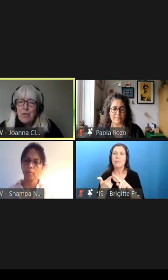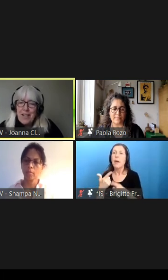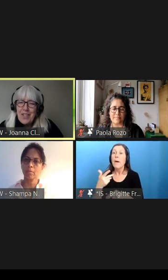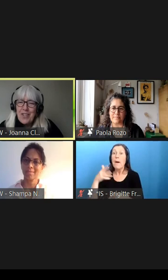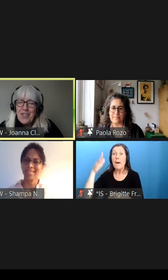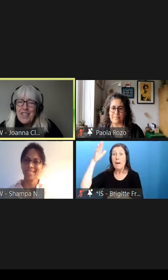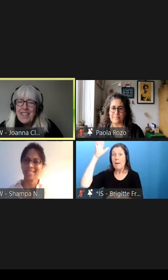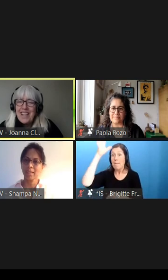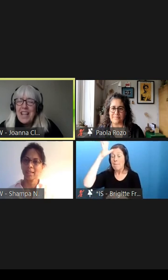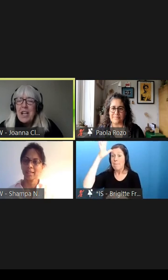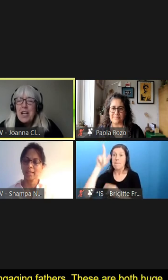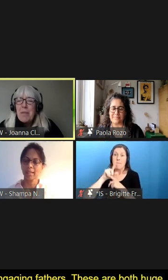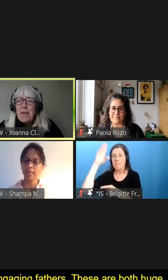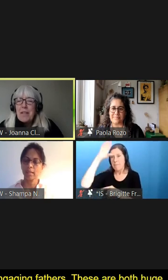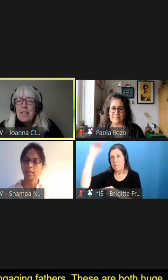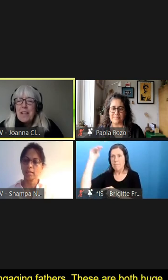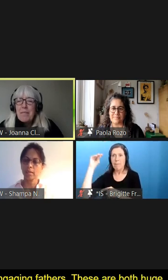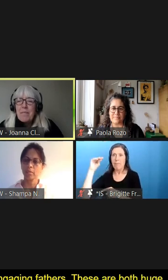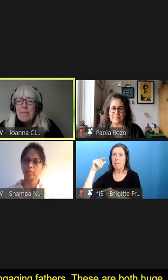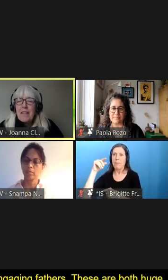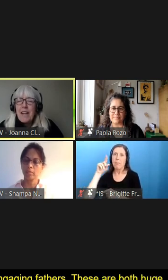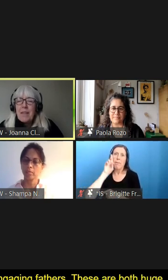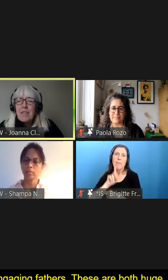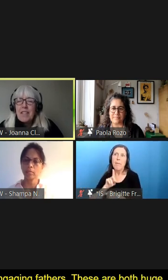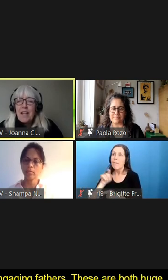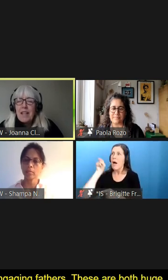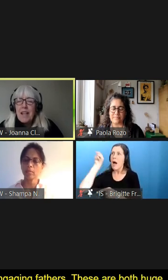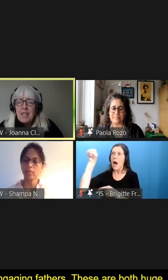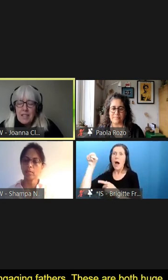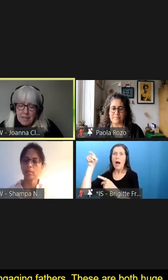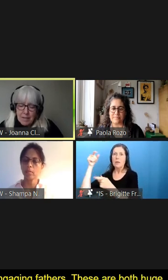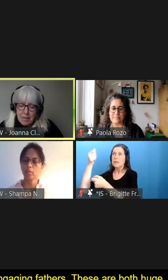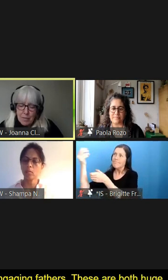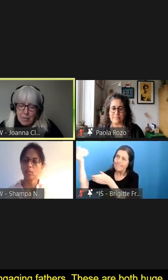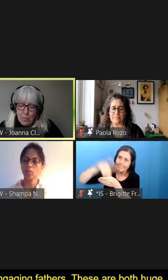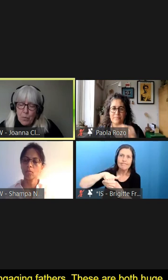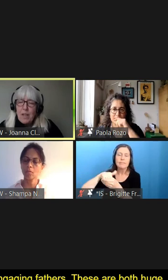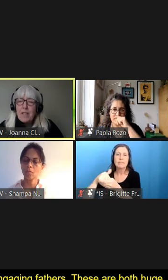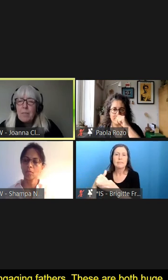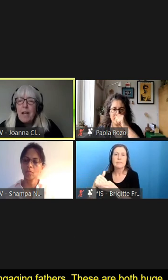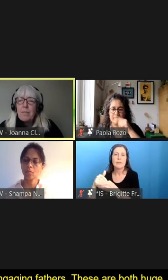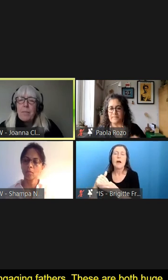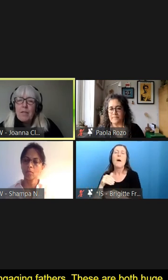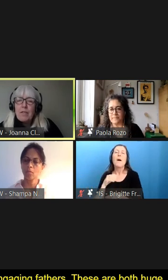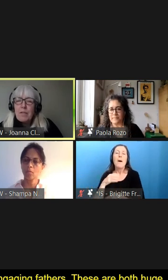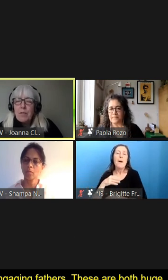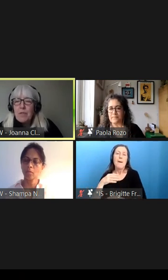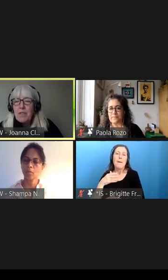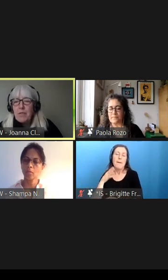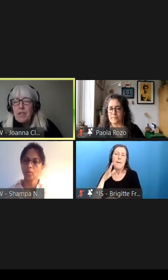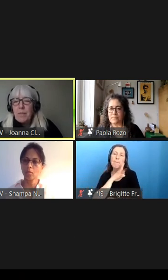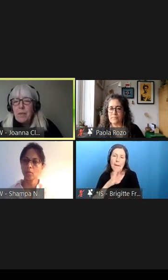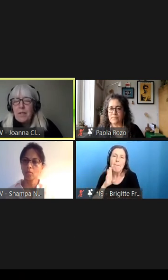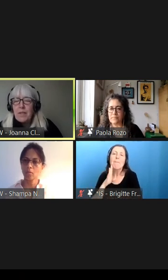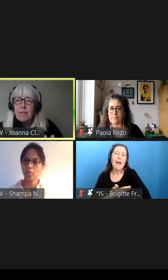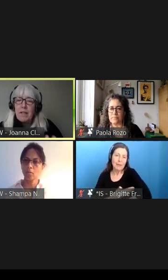huge questions, really. But I just wonder, perhaps, Paola, if you wanted to